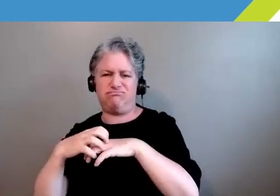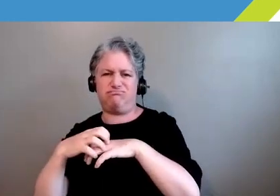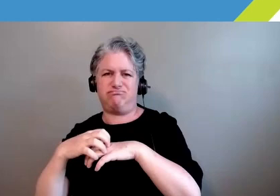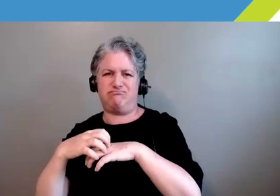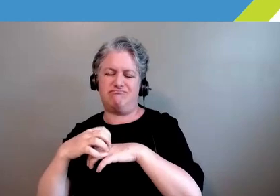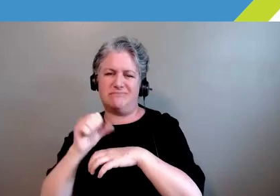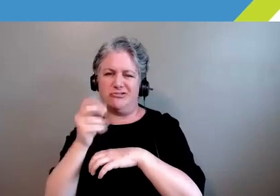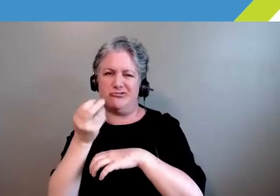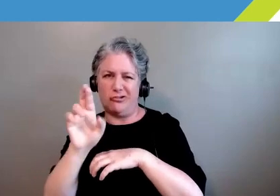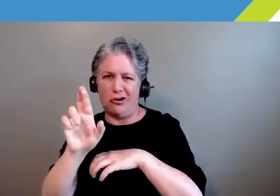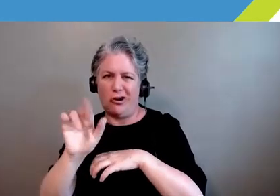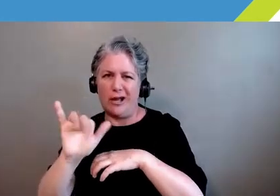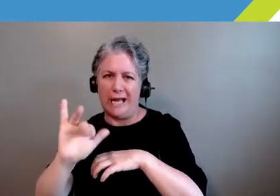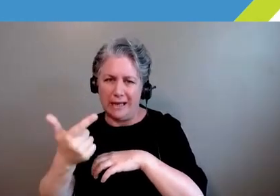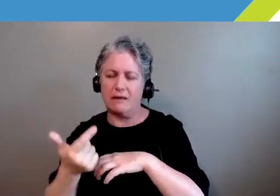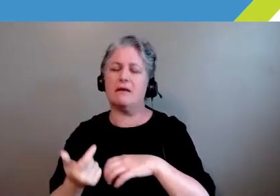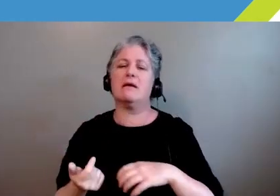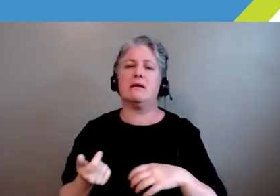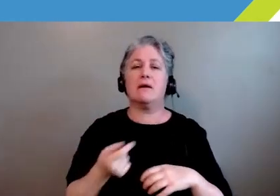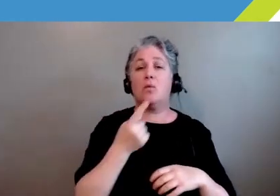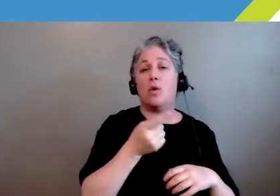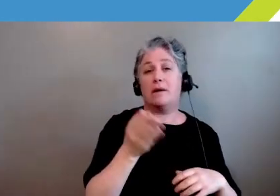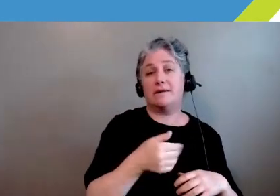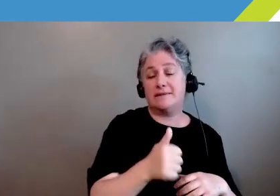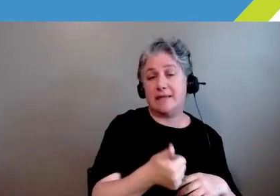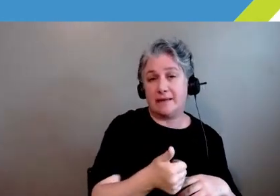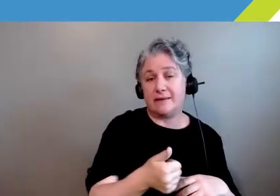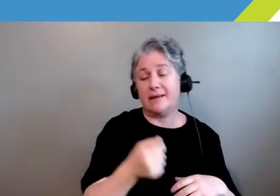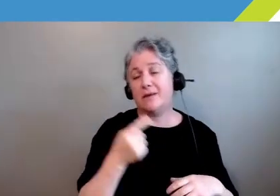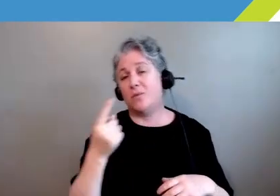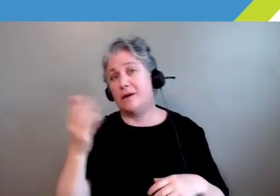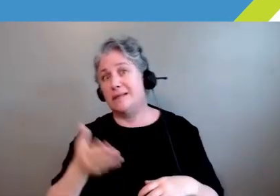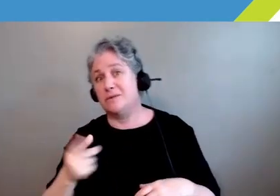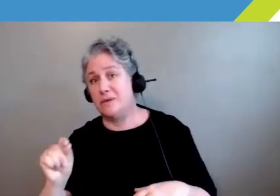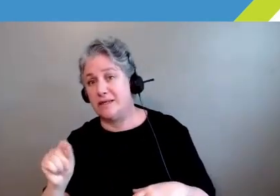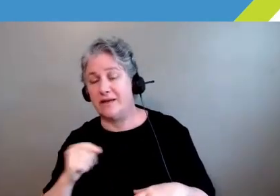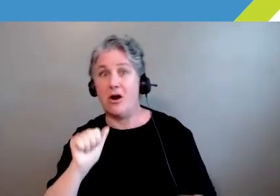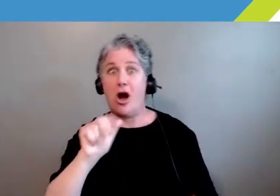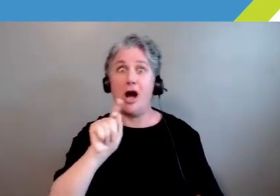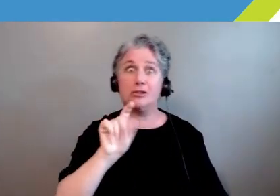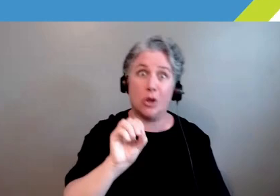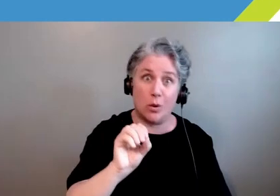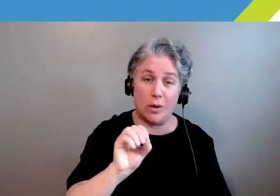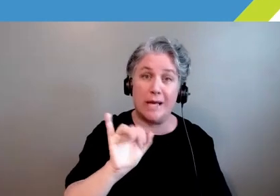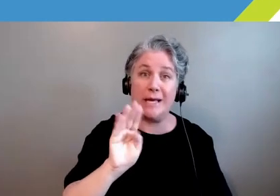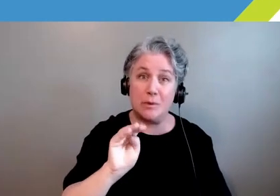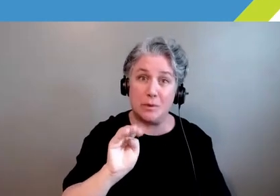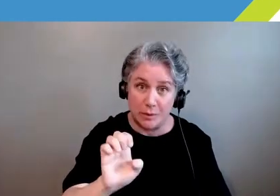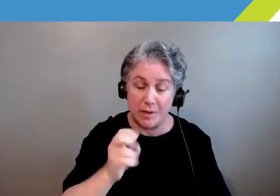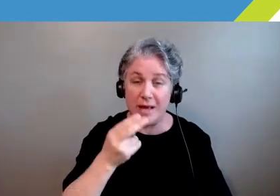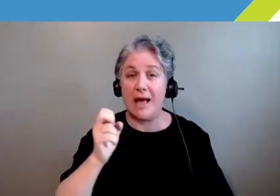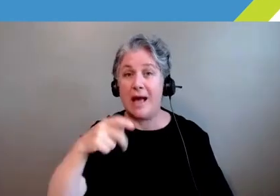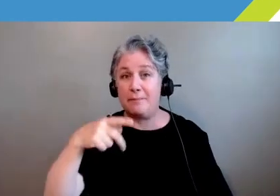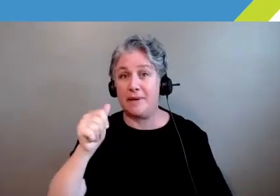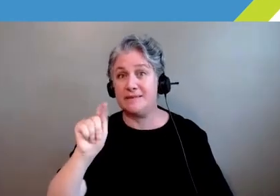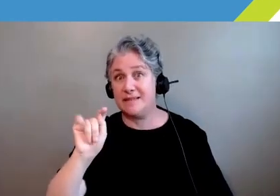in 10 to 1 in 20 have been told they've also got autoimmune hepatitis. That's a topic for another whole day, okay? But they've got inflammation